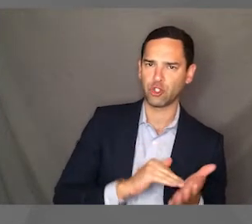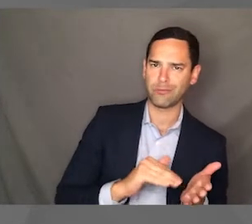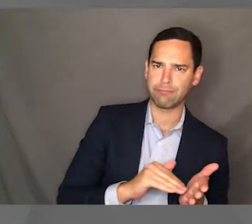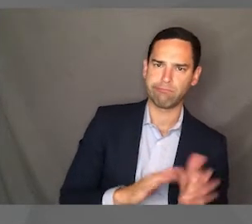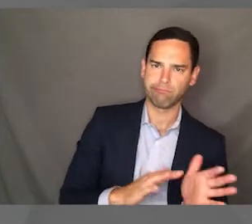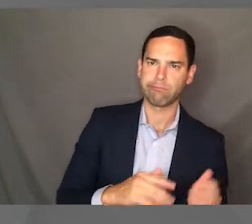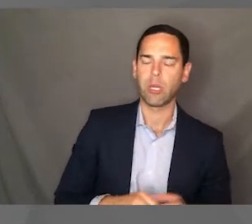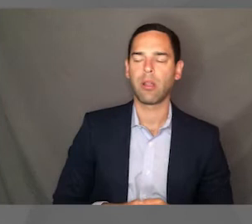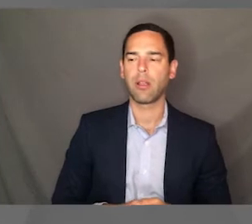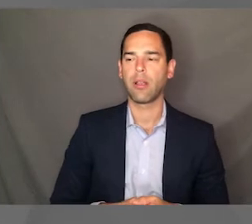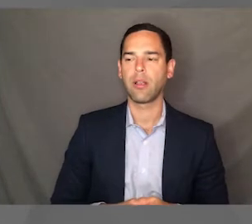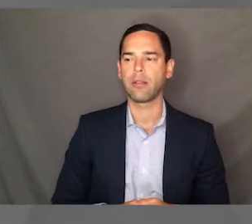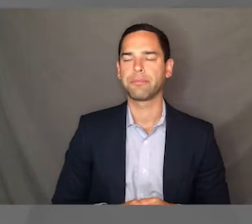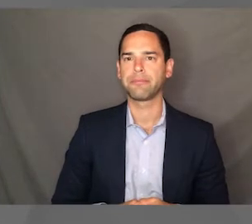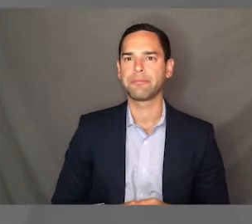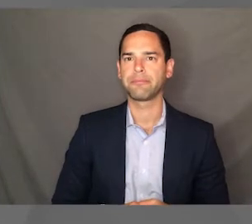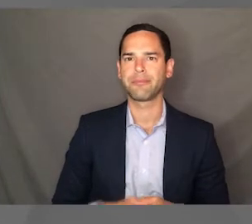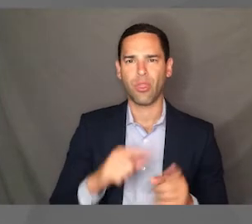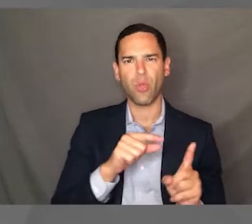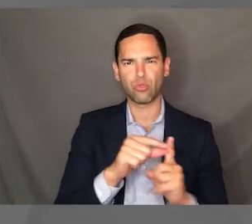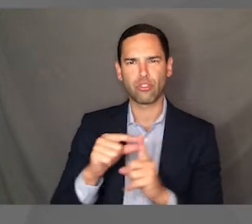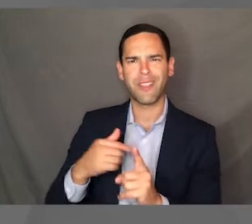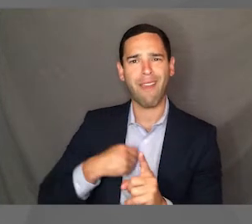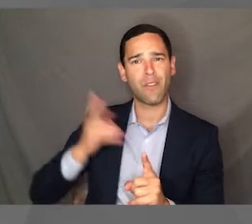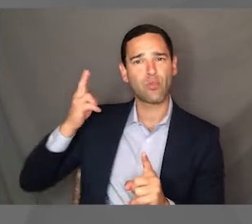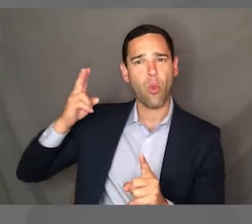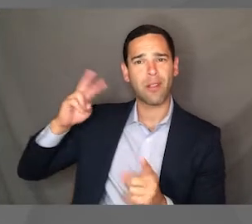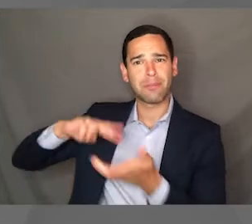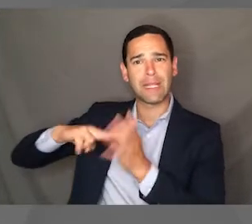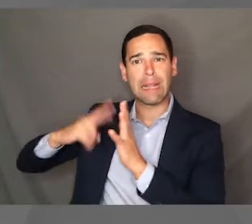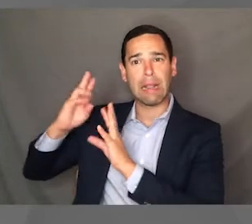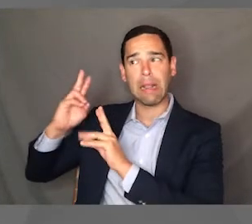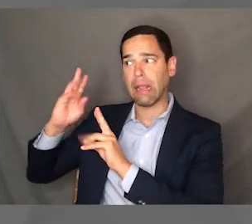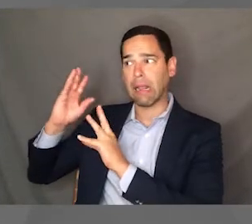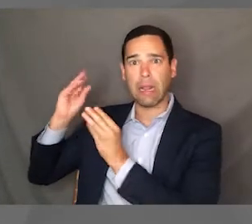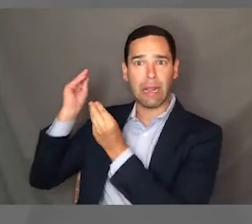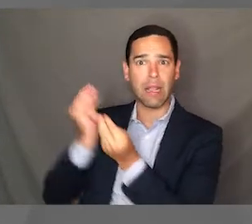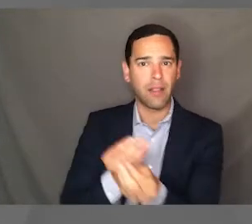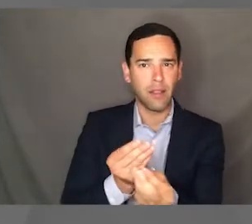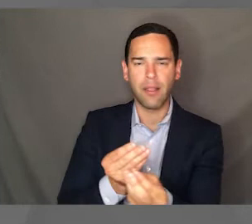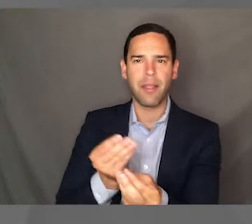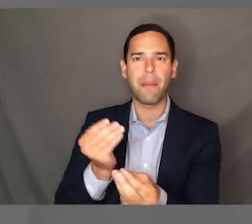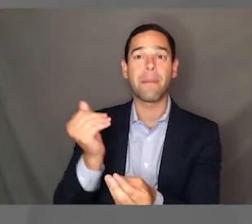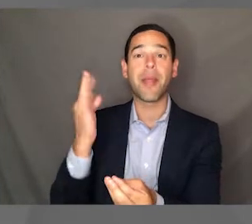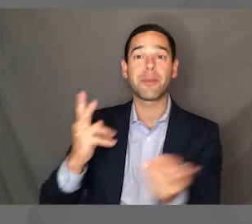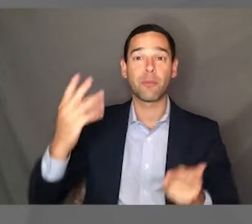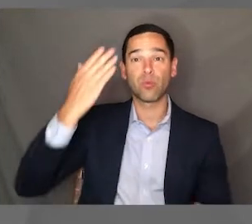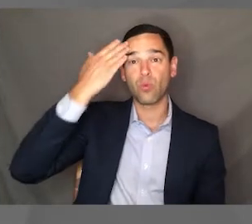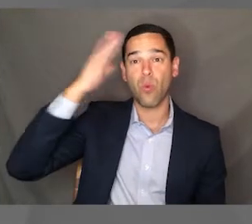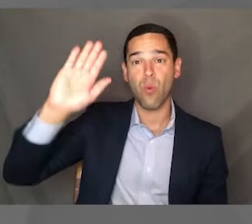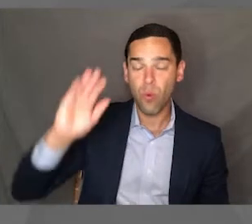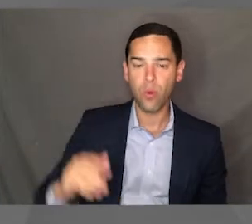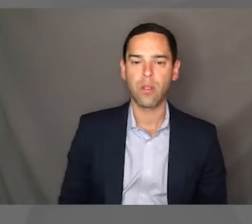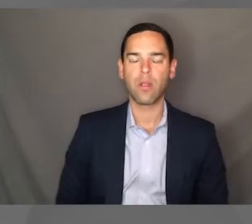Excuse me. That many people simply do not know. So, but over time, as